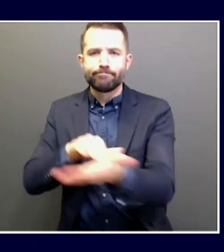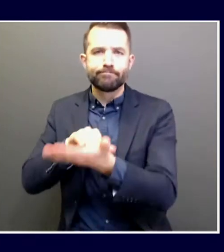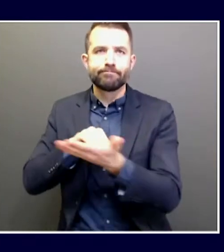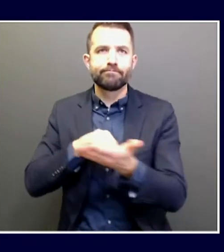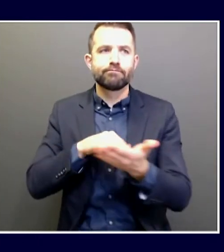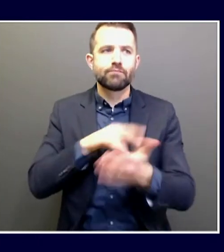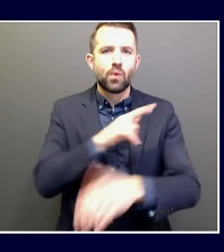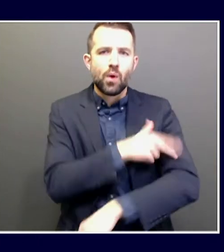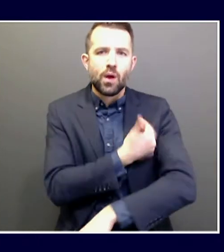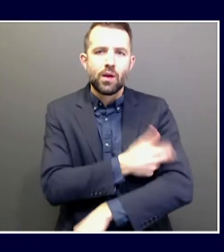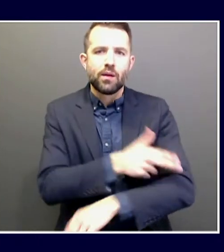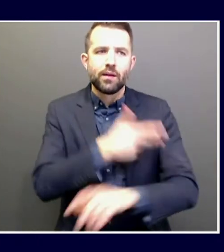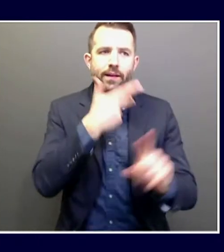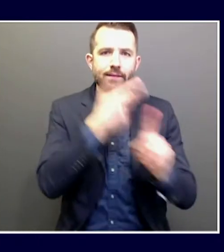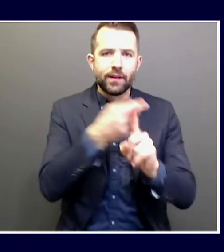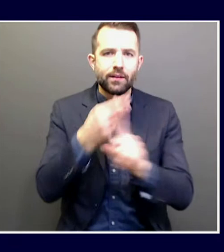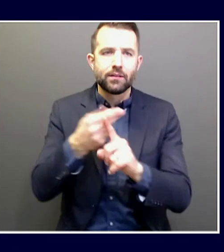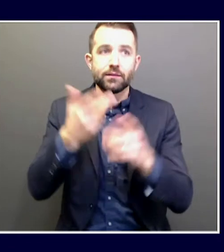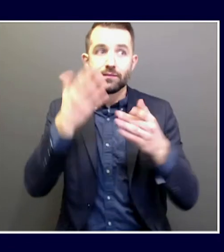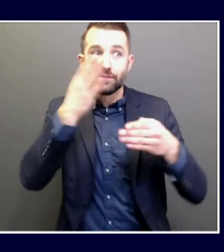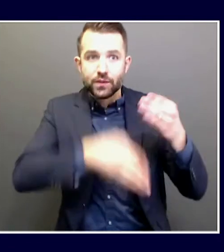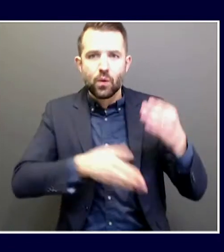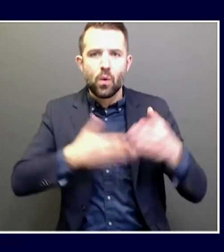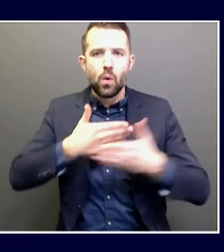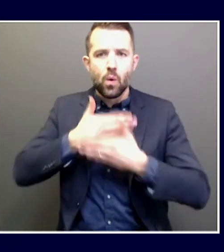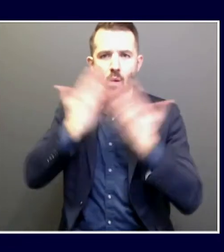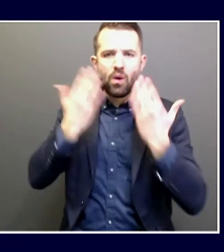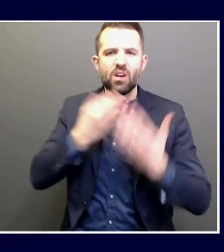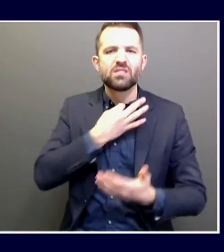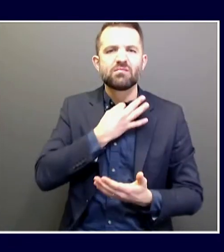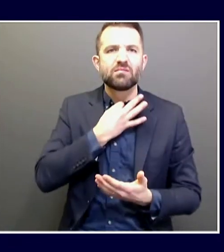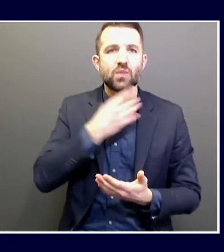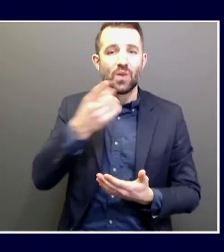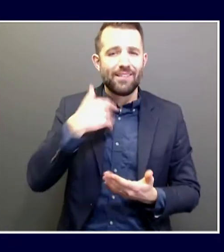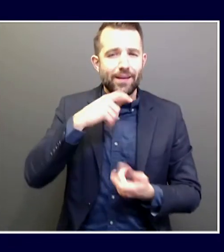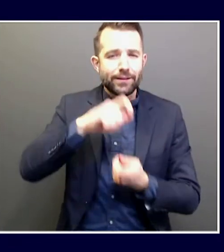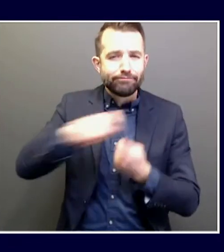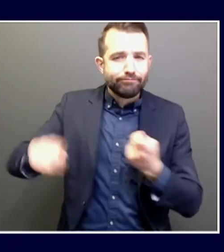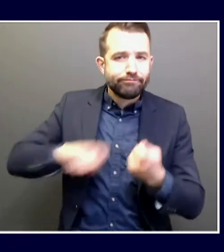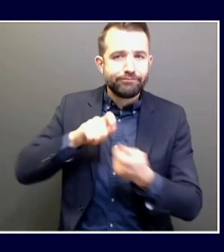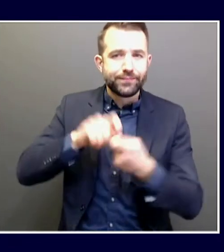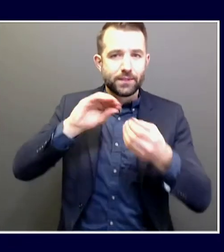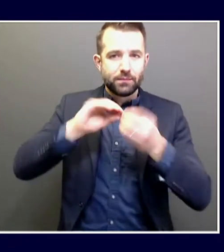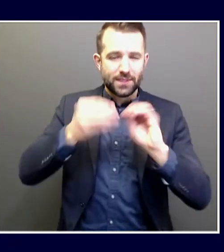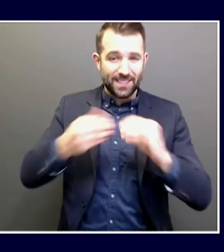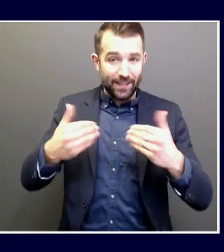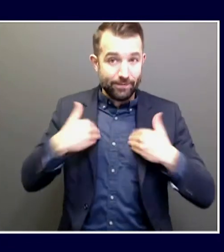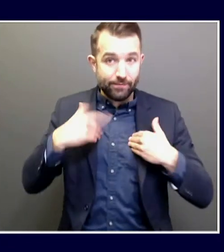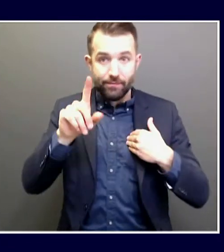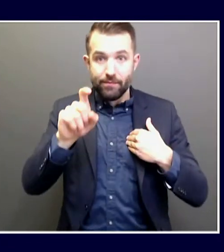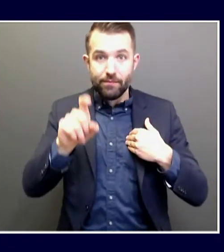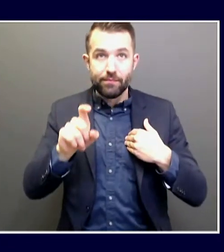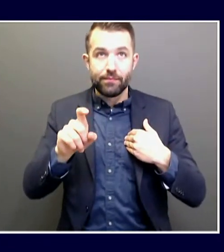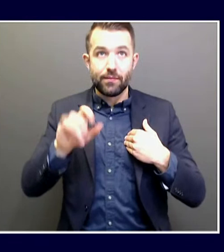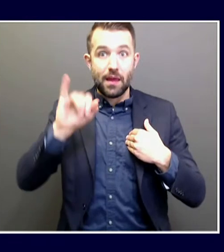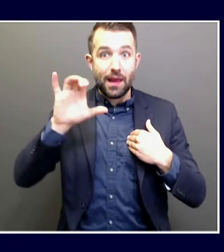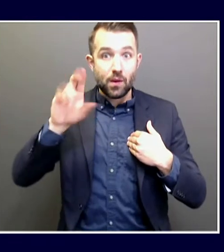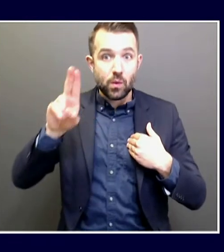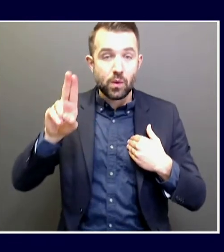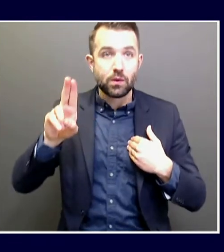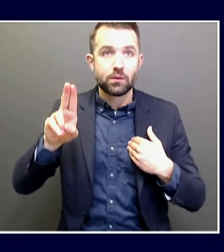COVID patients. Do you have the most recent data? And do you also know the difference in critical care units and on